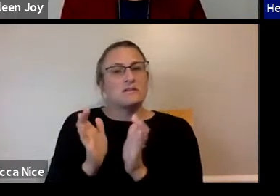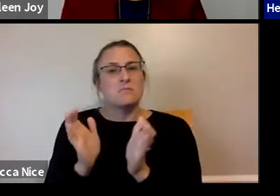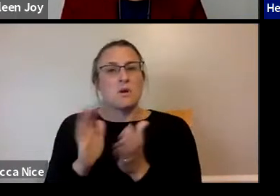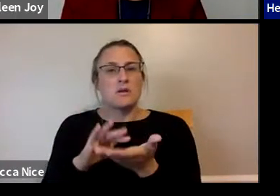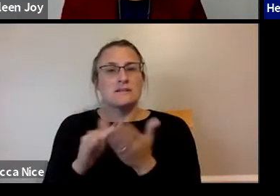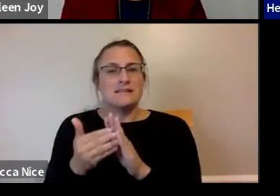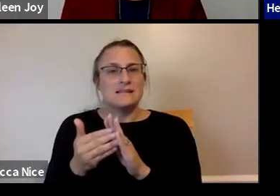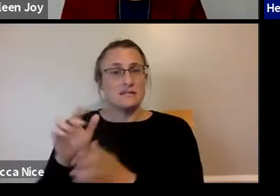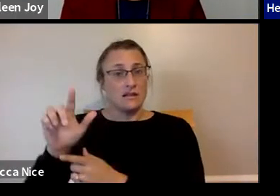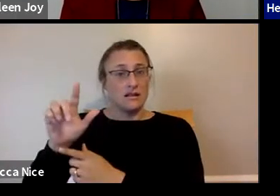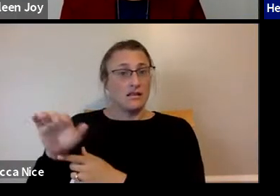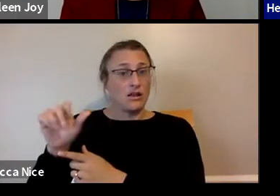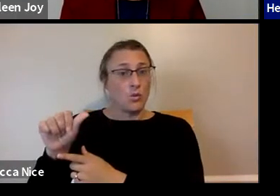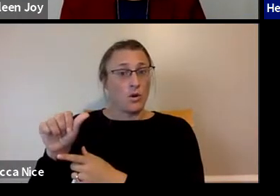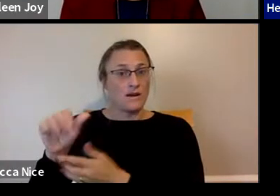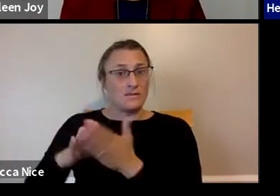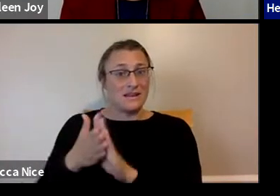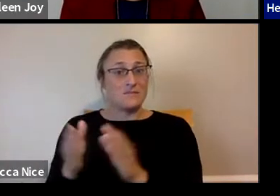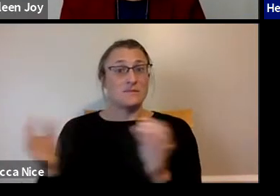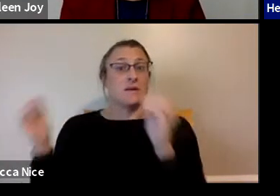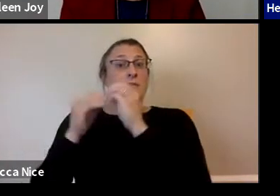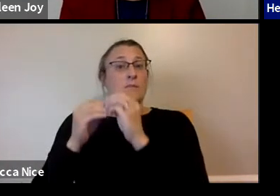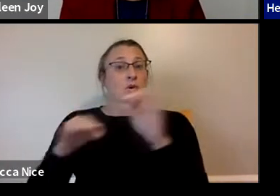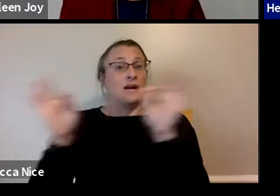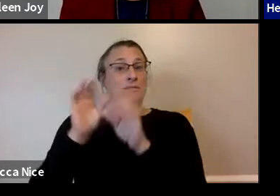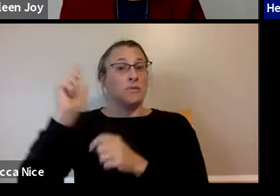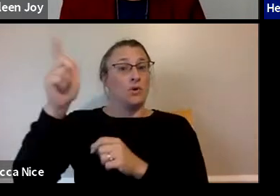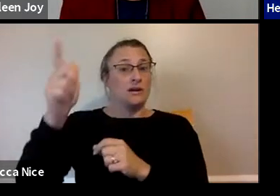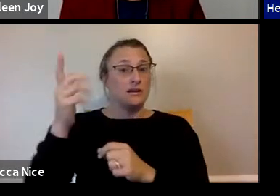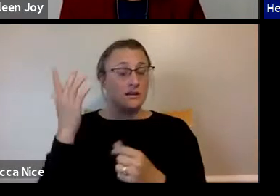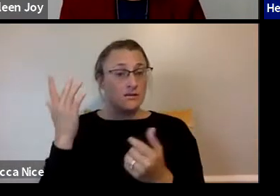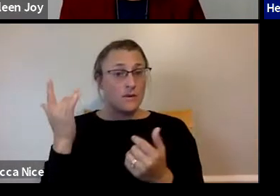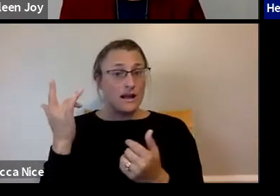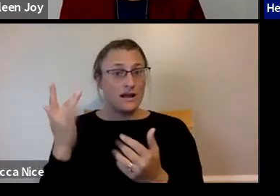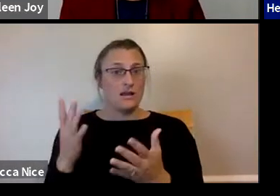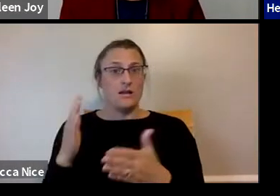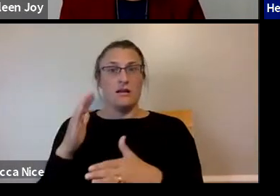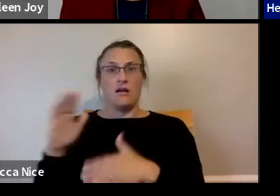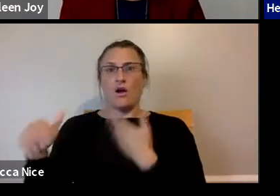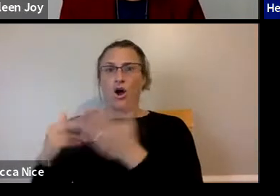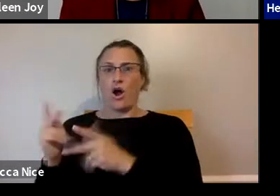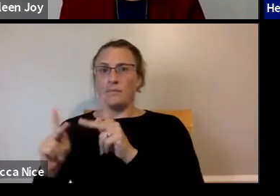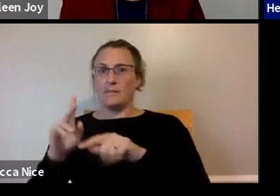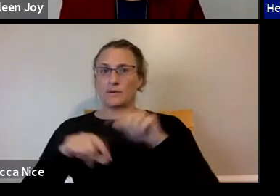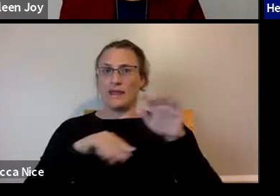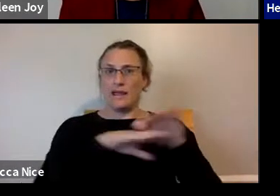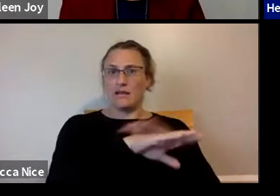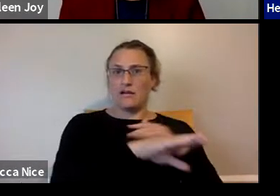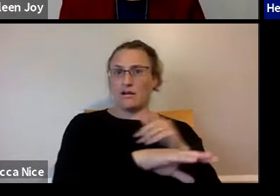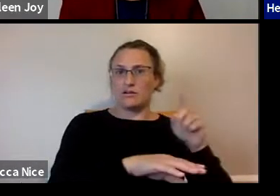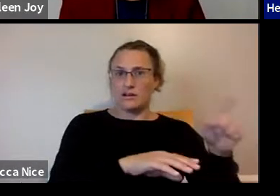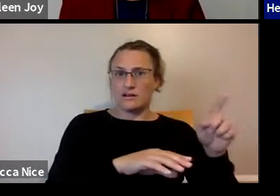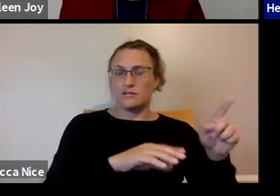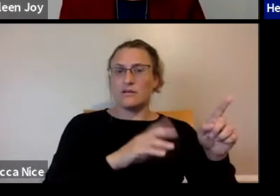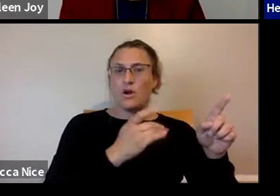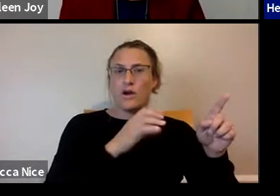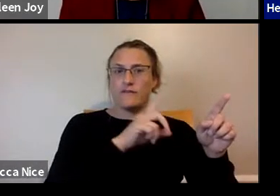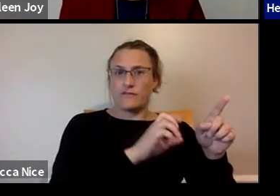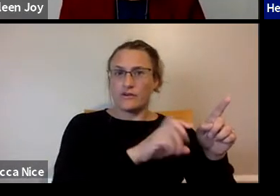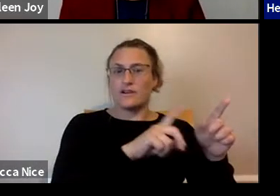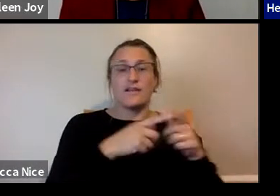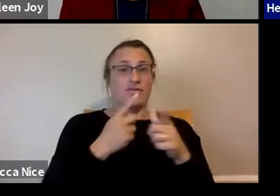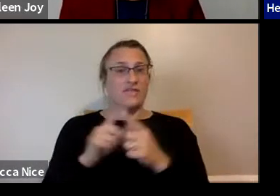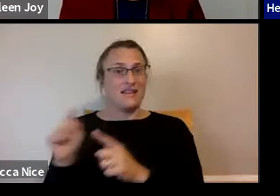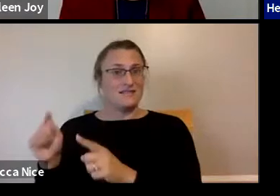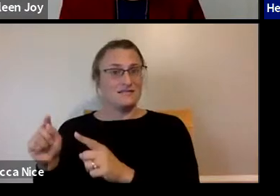more, not less important in the future because it's going to be serving all the people who are not able to get access to Hartford. It's going to have to go further north.